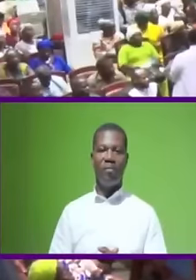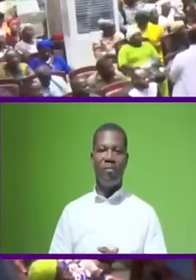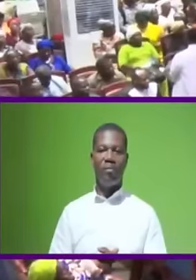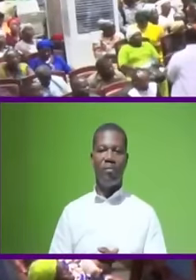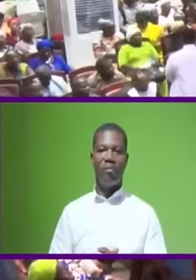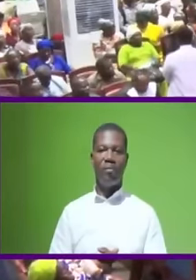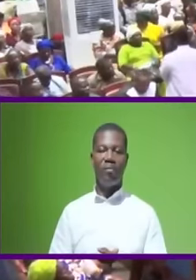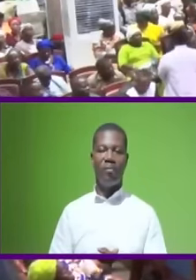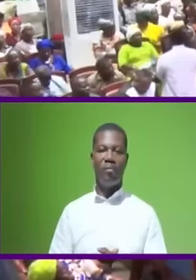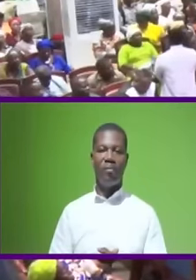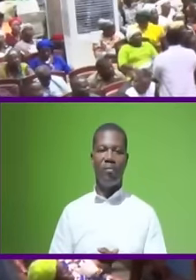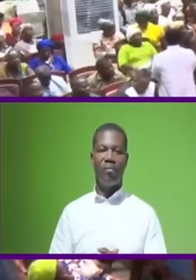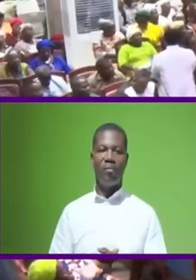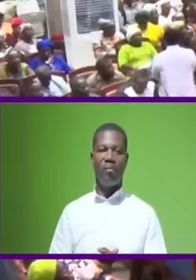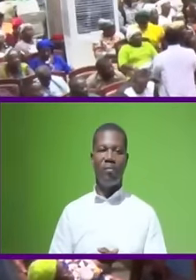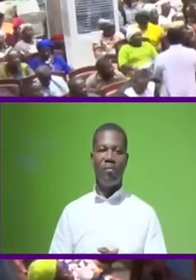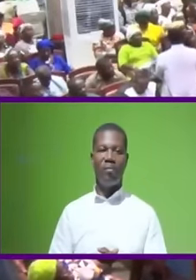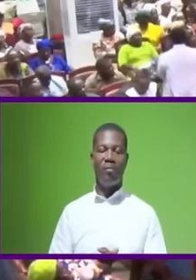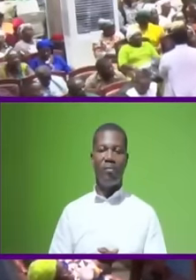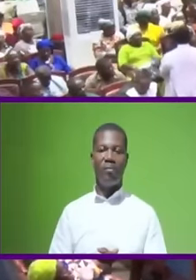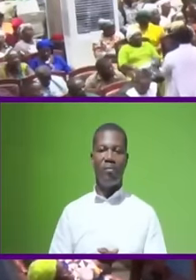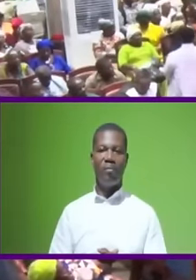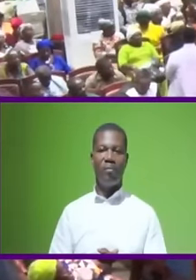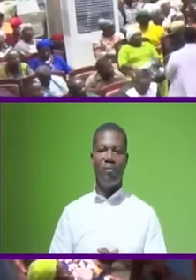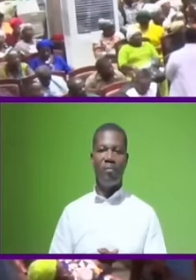buy a chopper or helicopter.